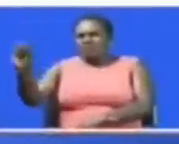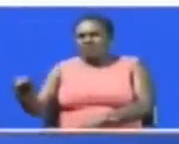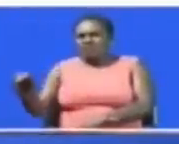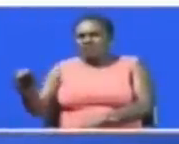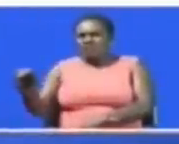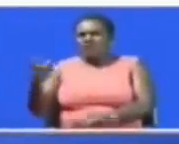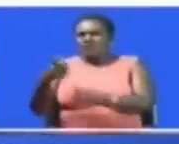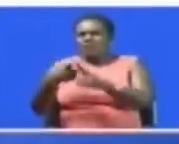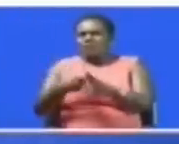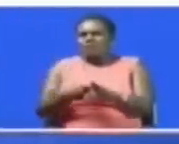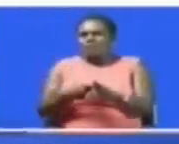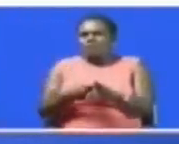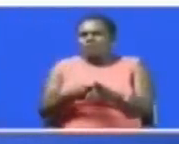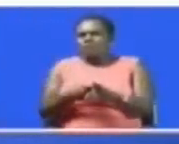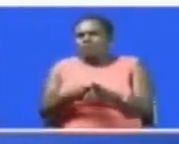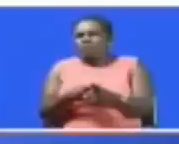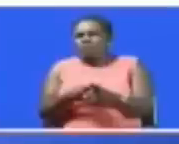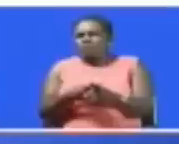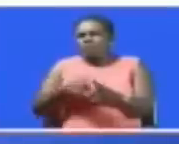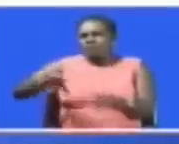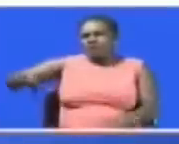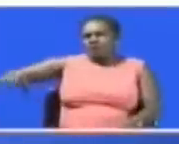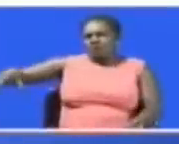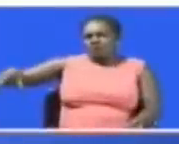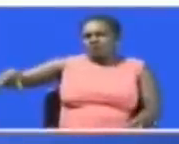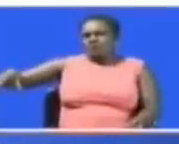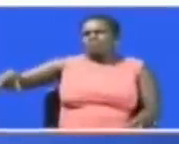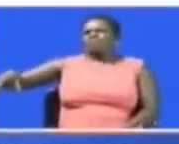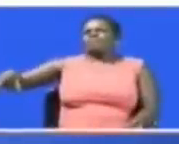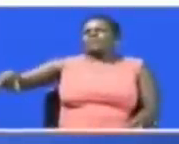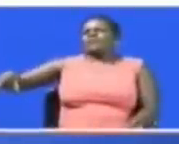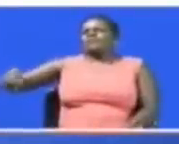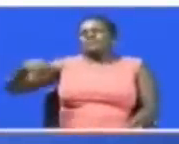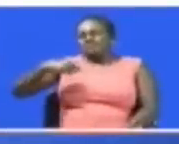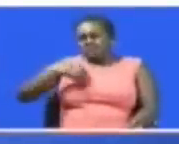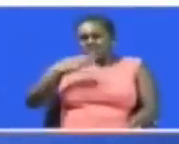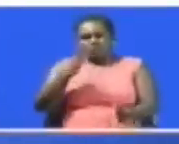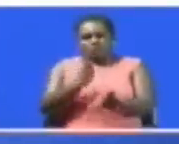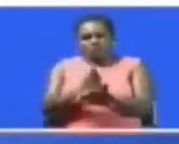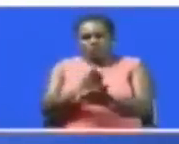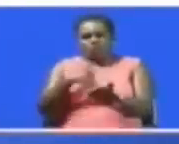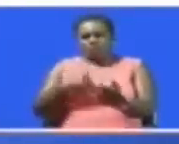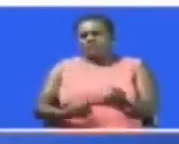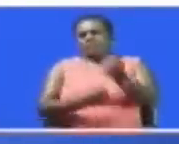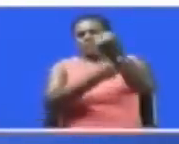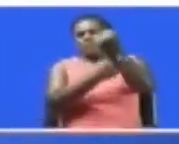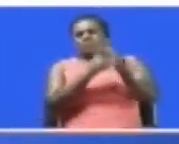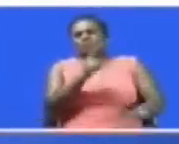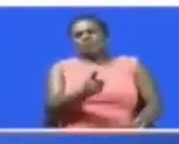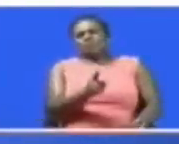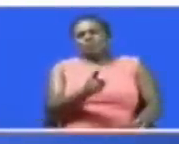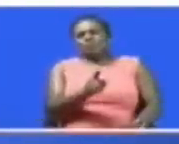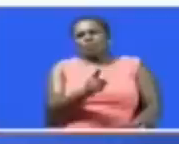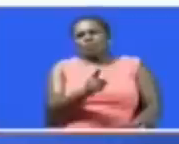Right. Yeah, you know, from you know, the counties. So to that extent, I agree with you.